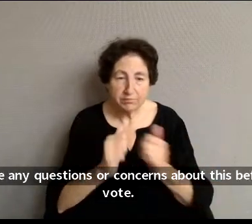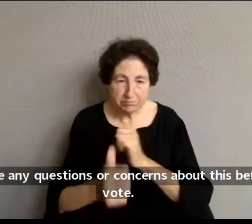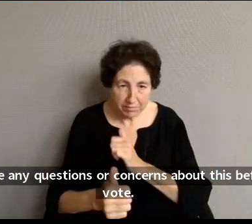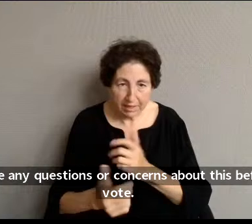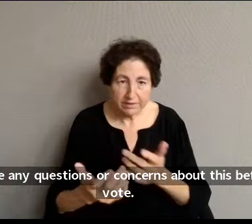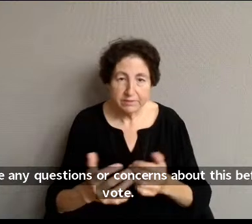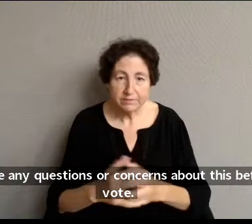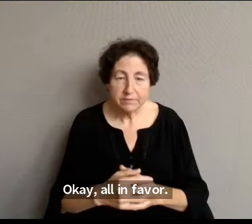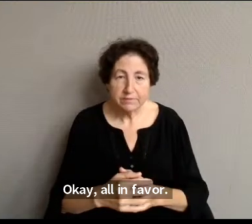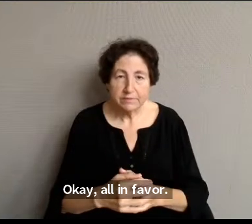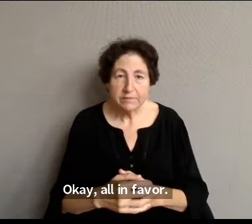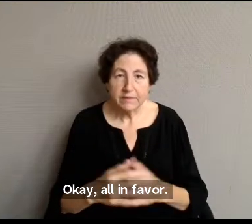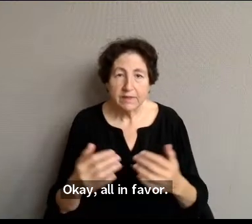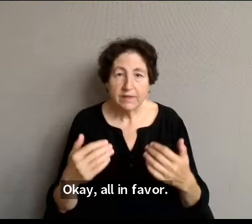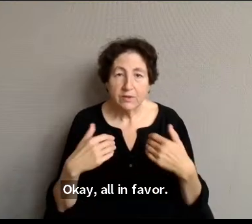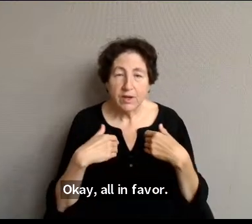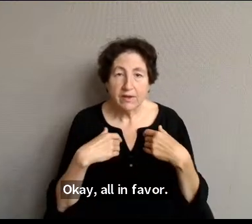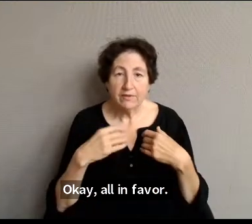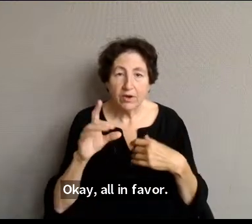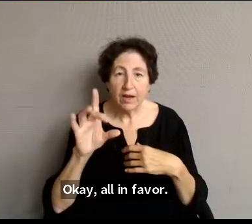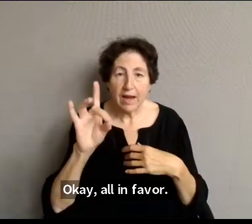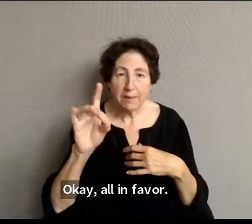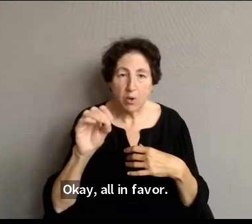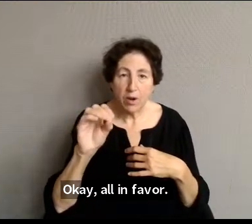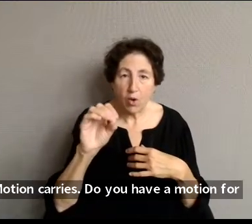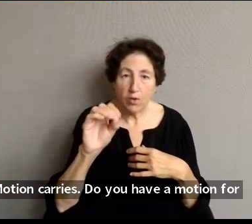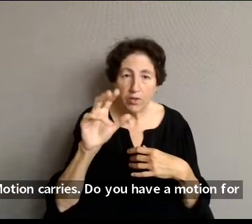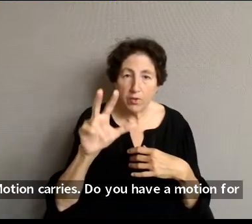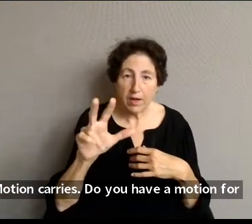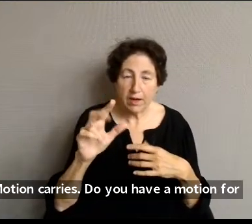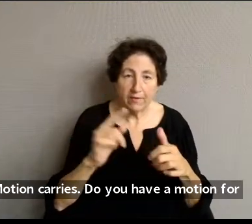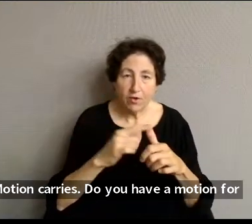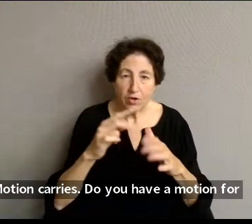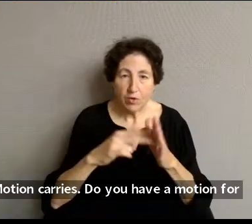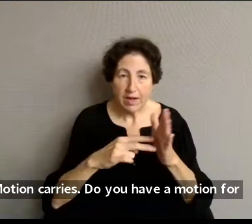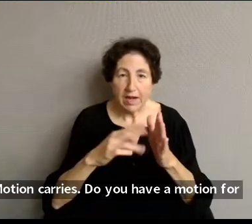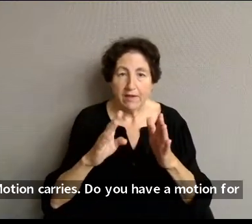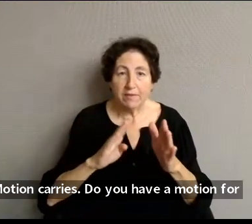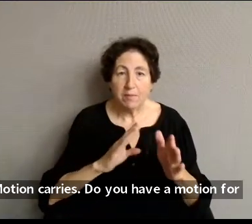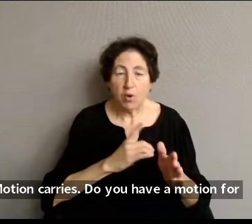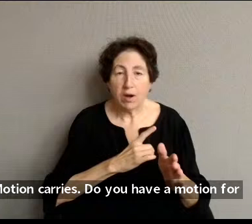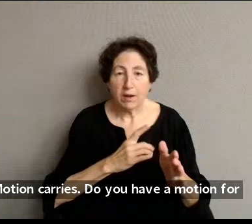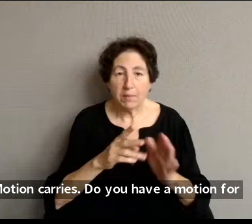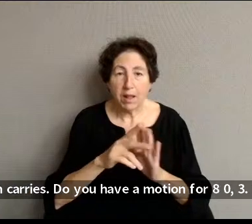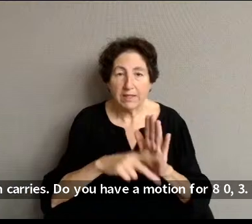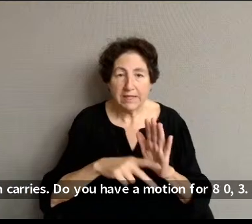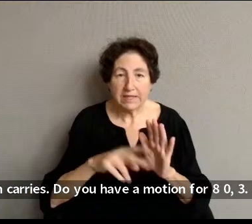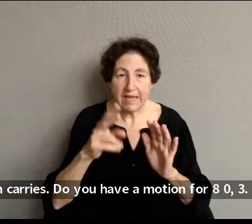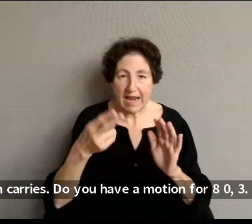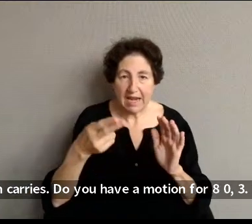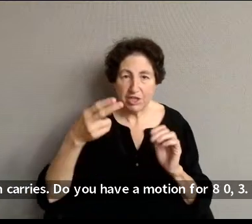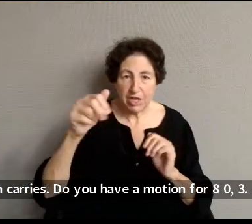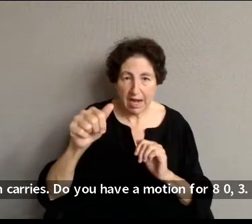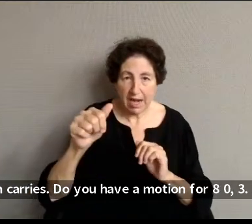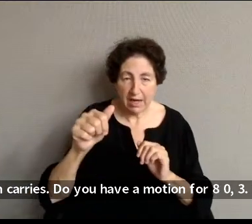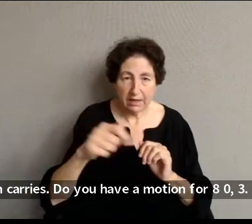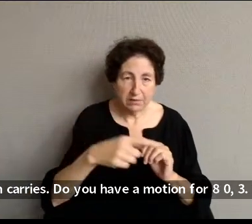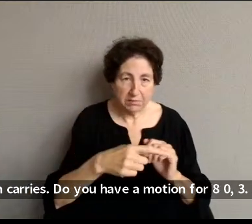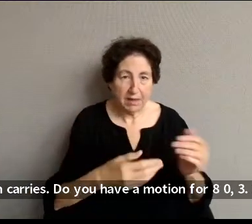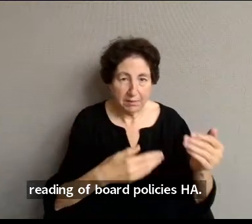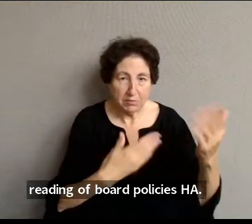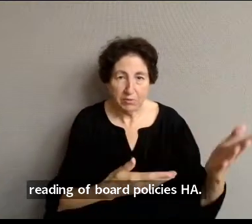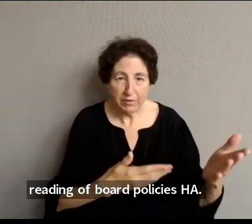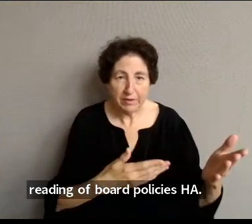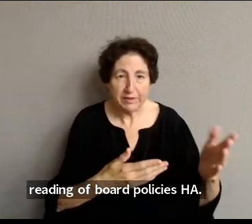carries. Do I have a motion for 8.03 first reading of board policies HA? So moved.